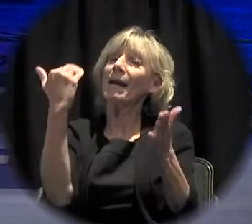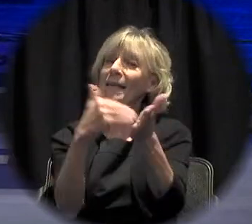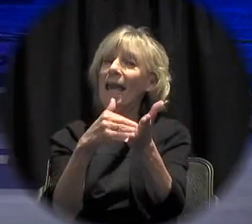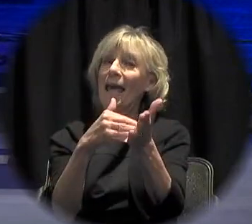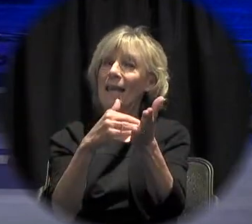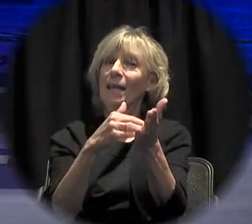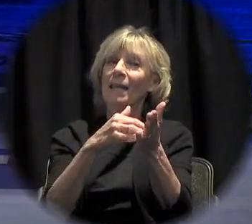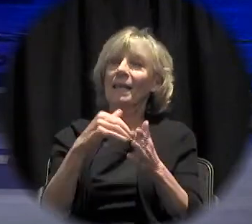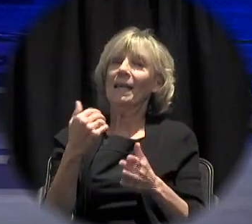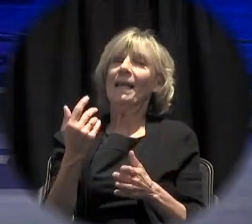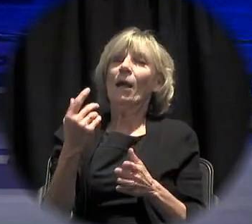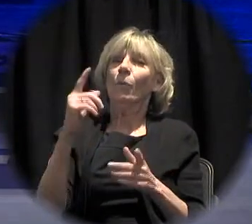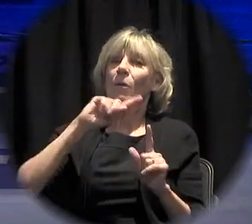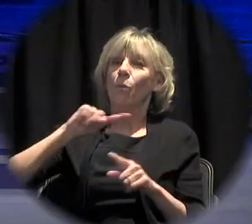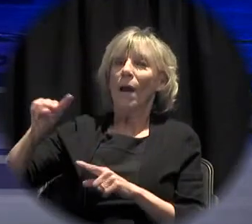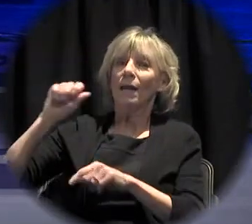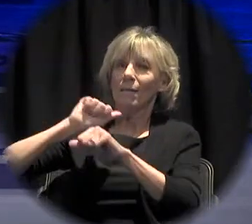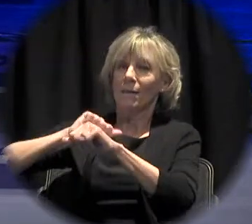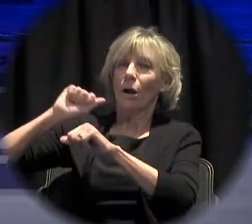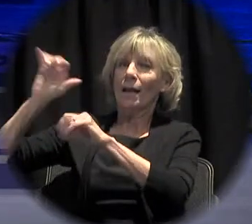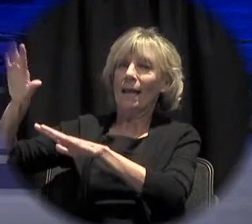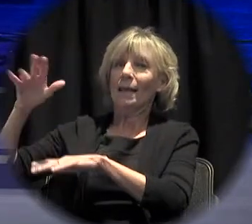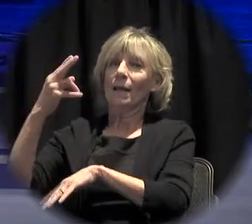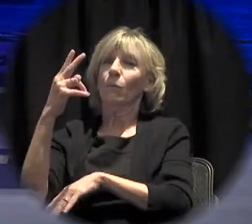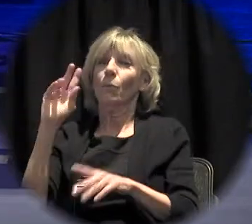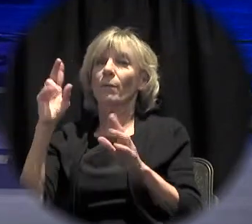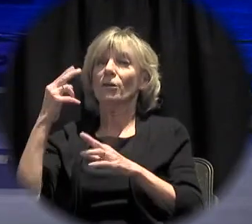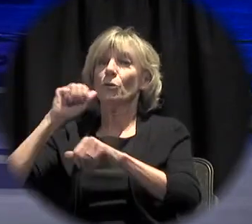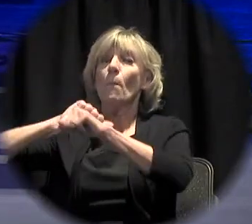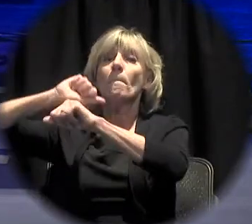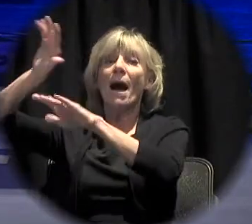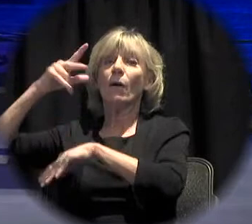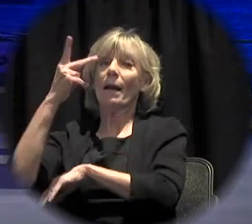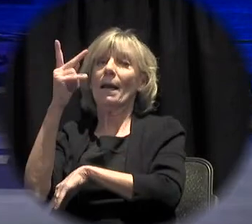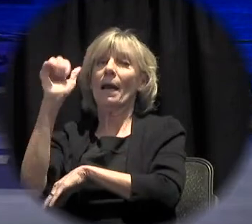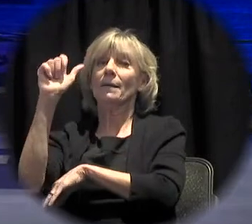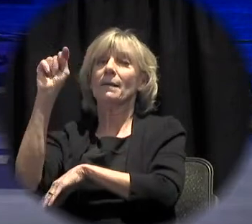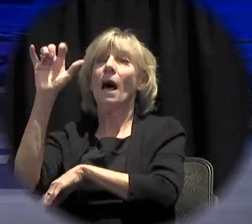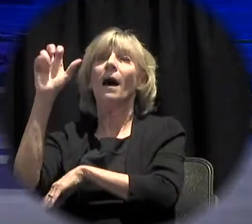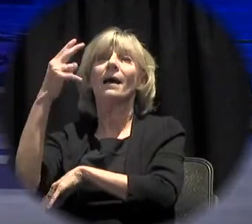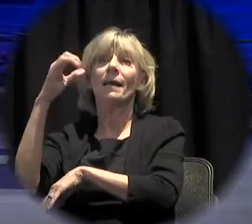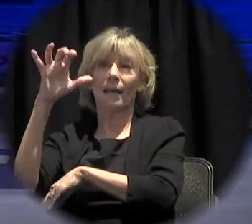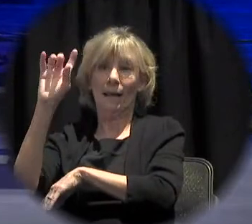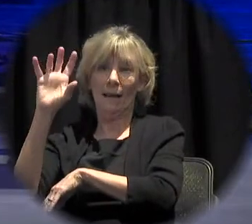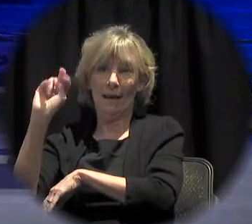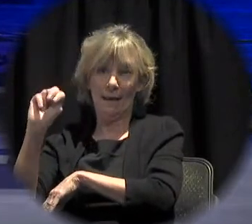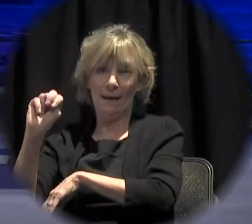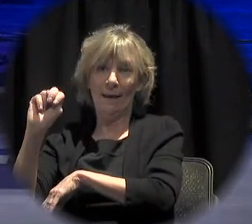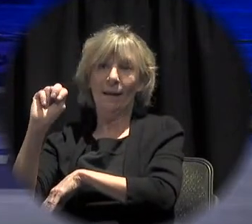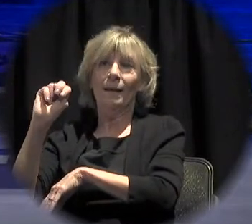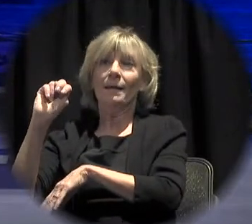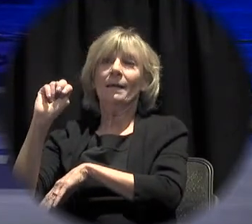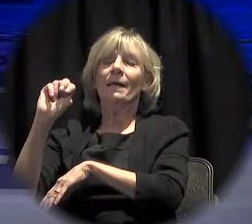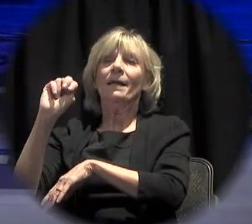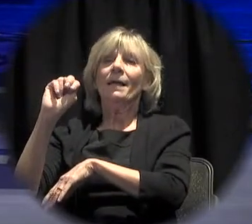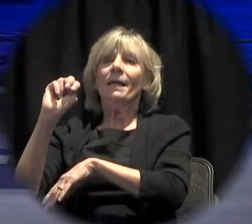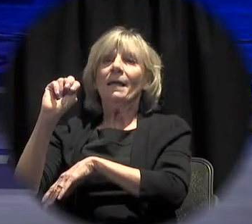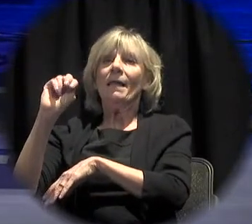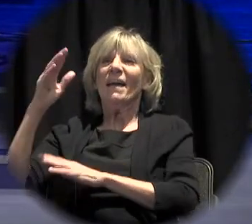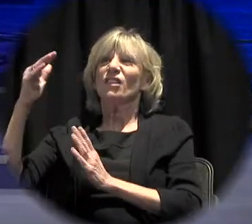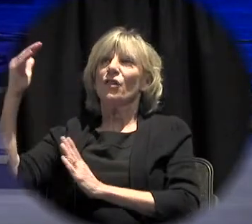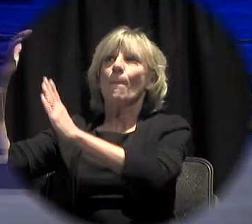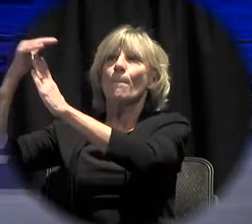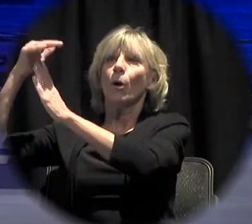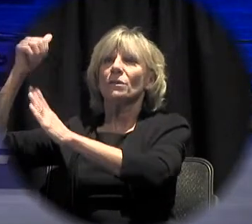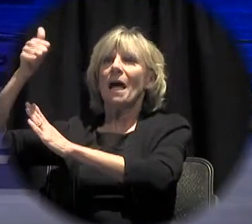for old time's sake, and then went on up to do Mount Katahdin, which is the northernmost part of the Appalachian Trail. We came into